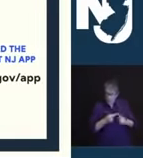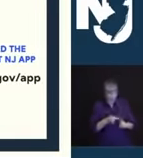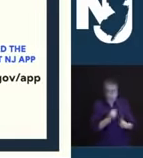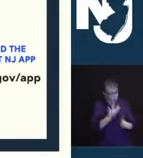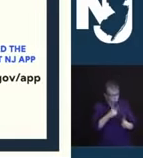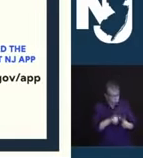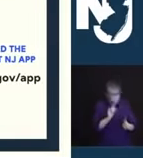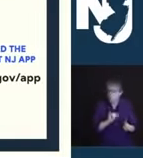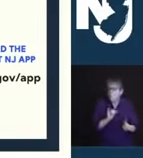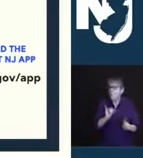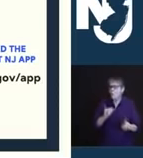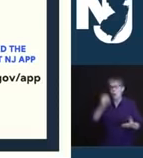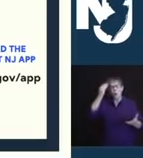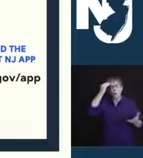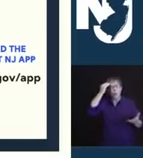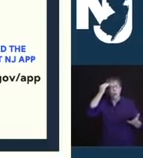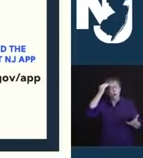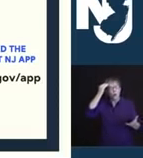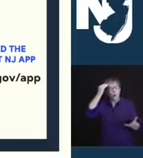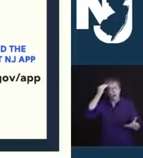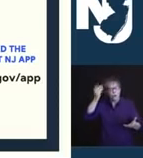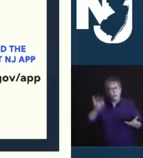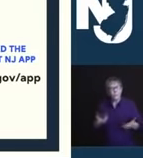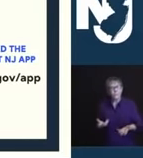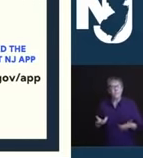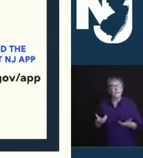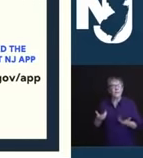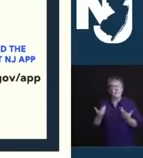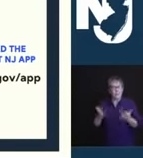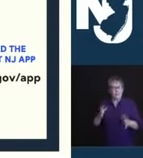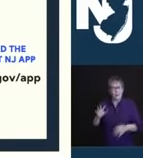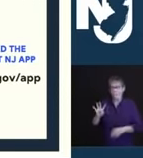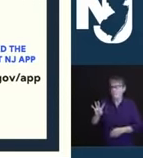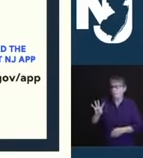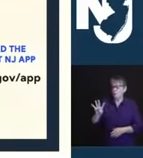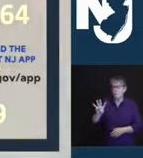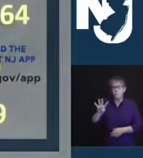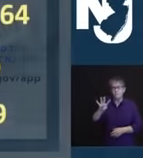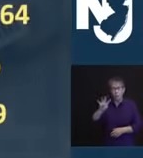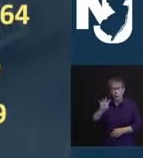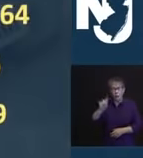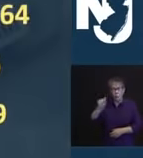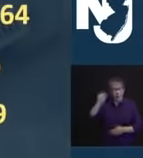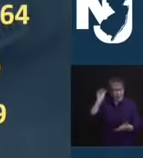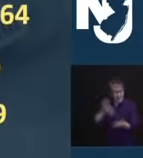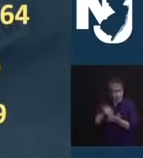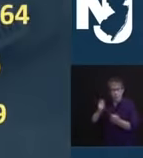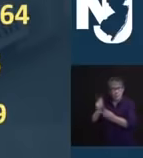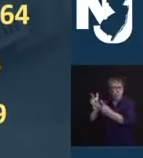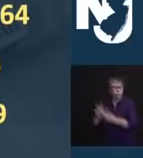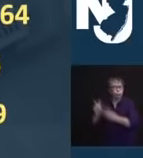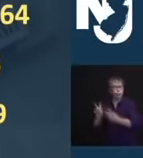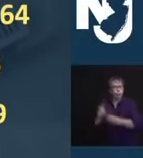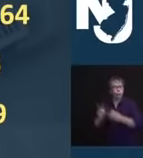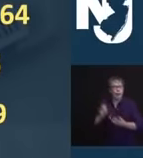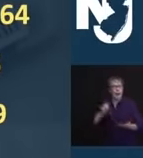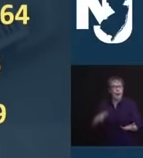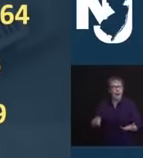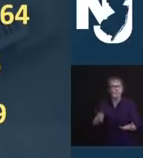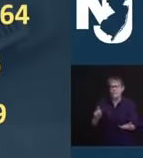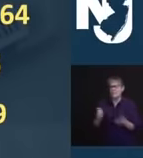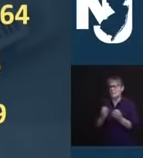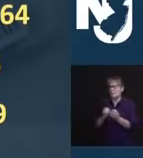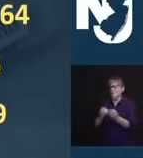420,000 times, which is great, but that's not nearly enough. While our overarching goal is to save lives, we continue to